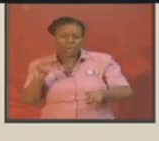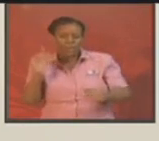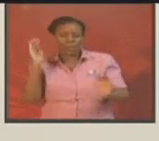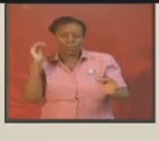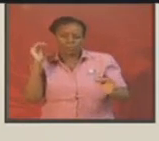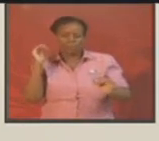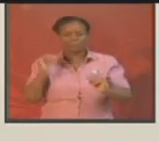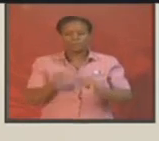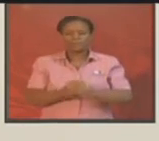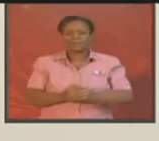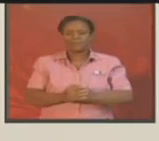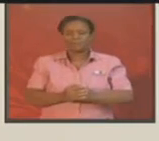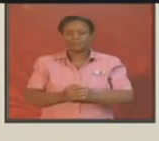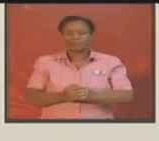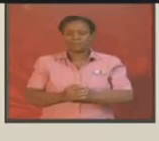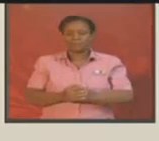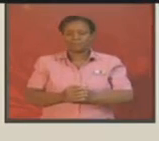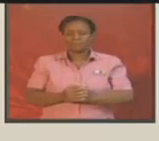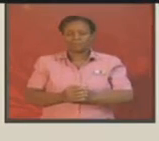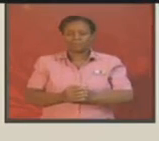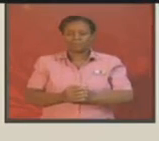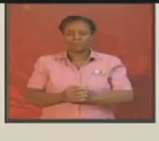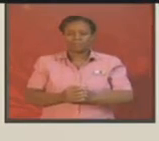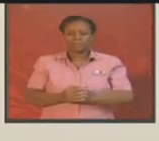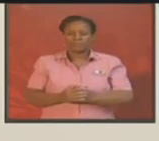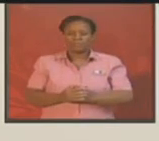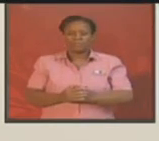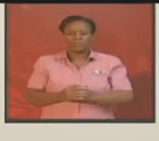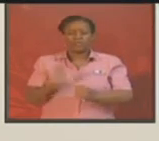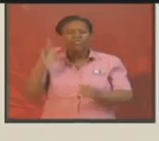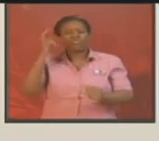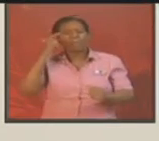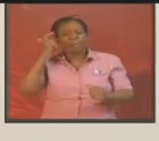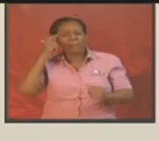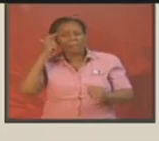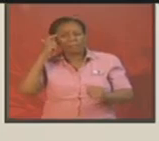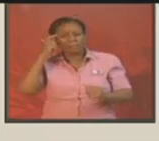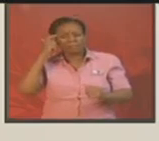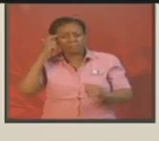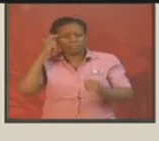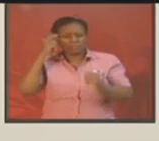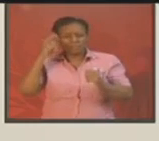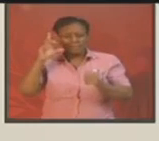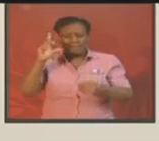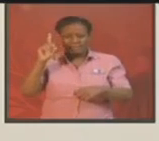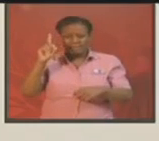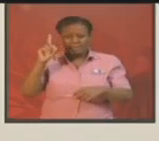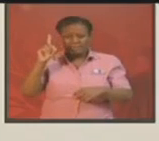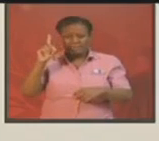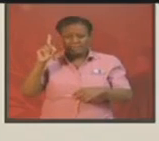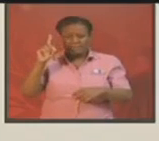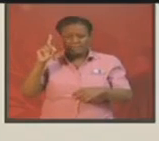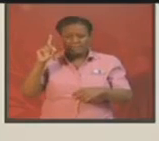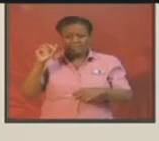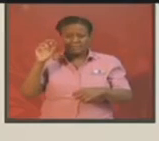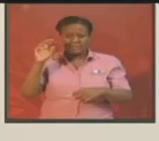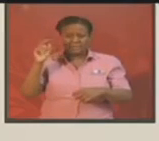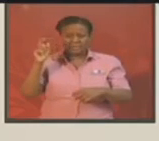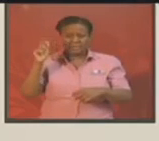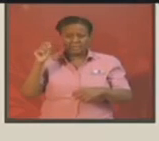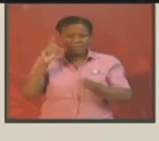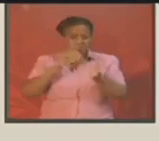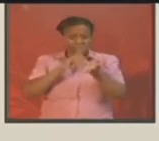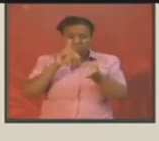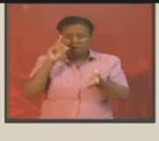Thank you very much, Mr. Khan. And just a reminder that we also have Dr. Alexander here with us. And I was reminded that